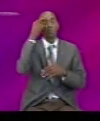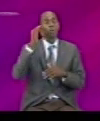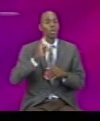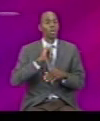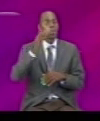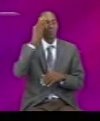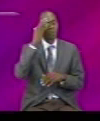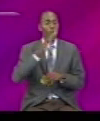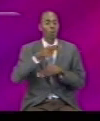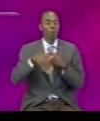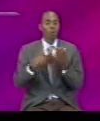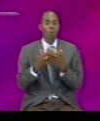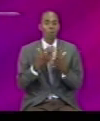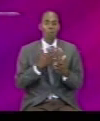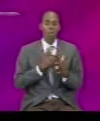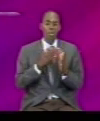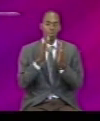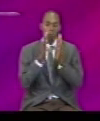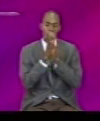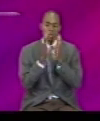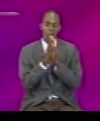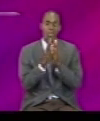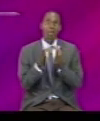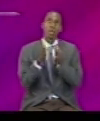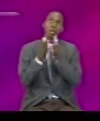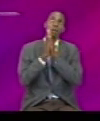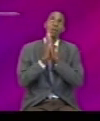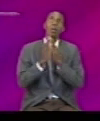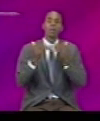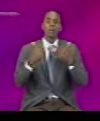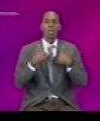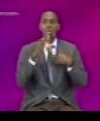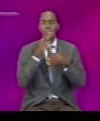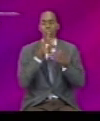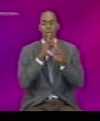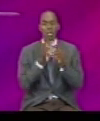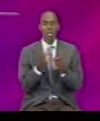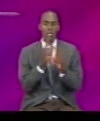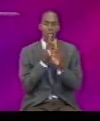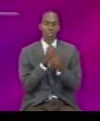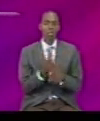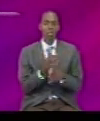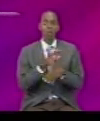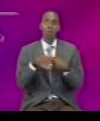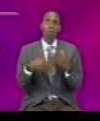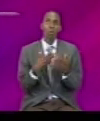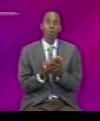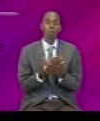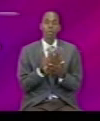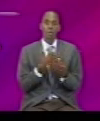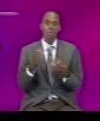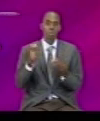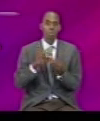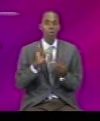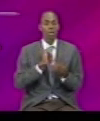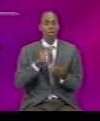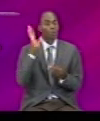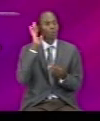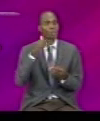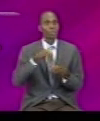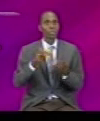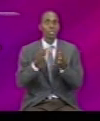tonight. All that I've asked and all other ones I will still ask you, I know there is an answer because you have given